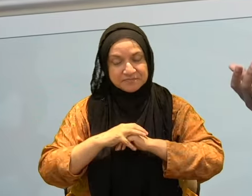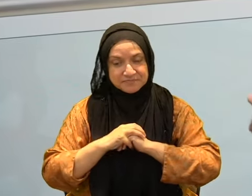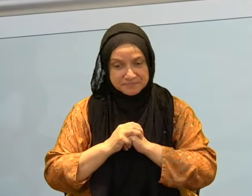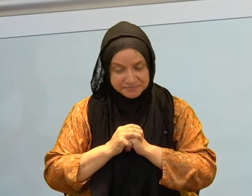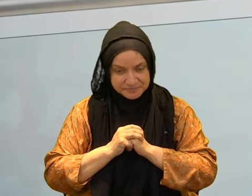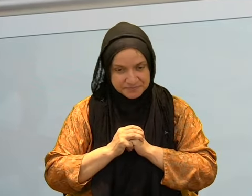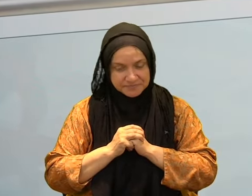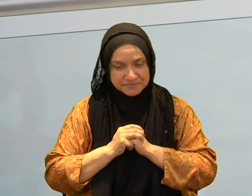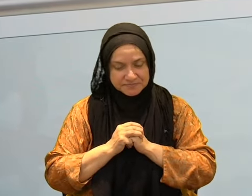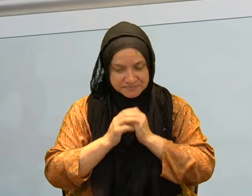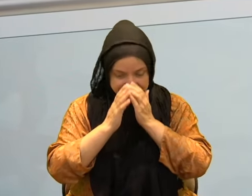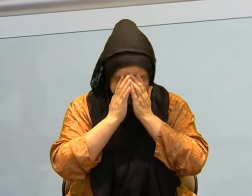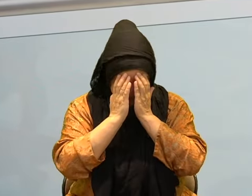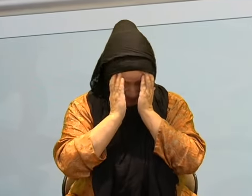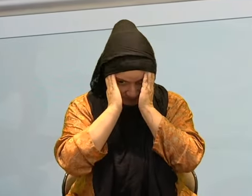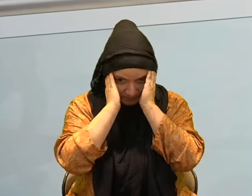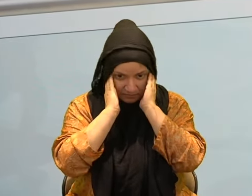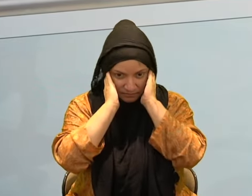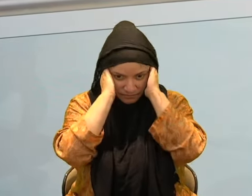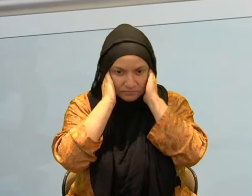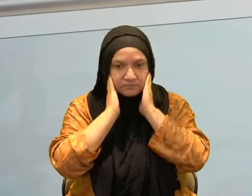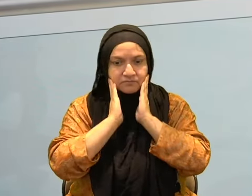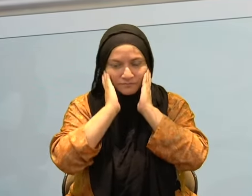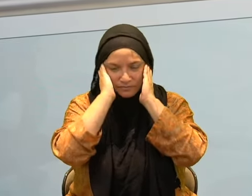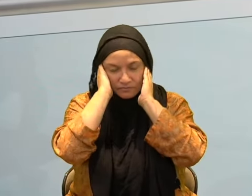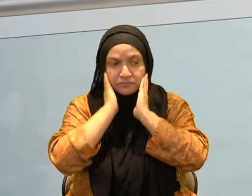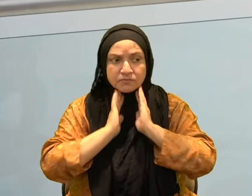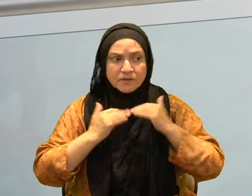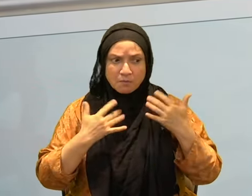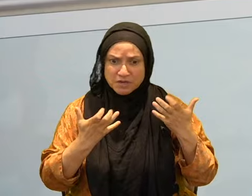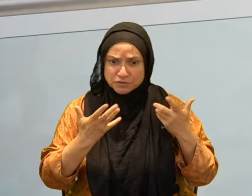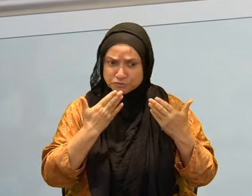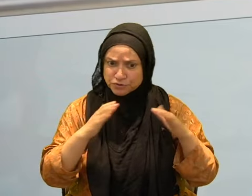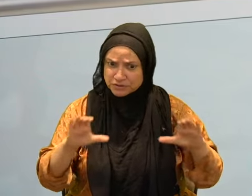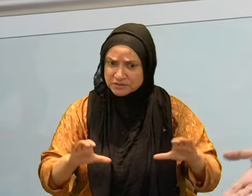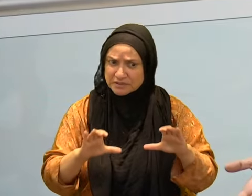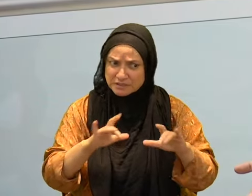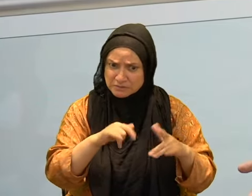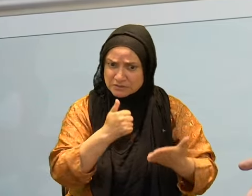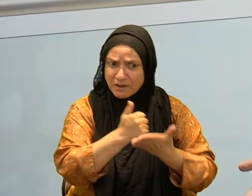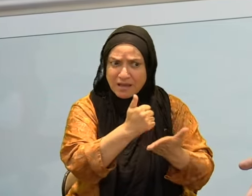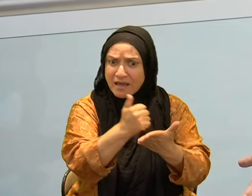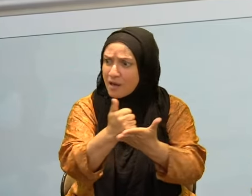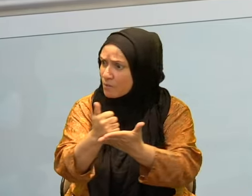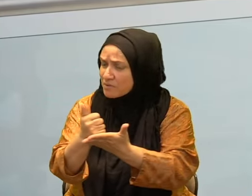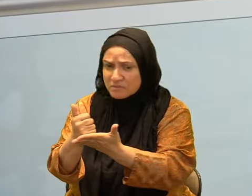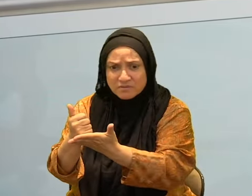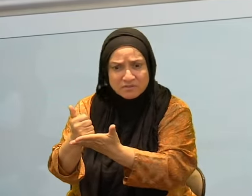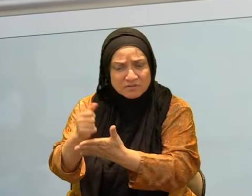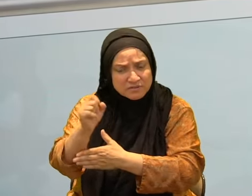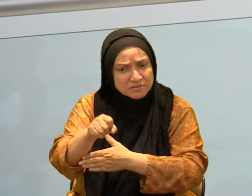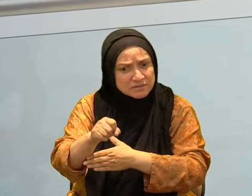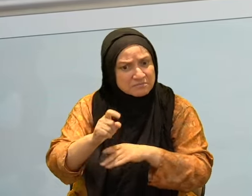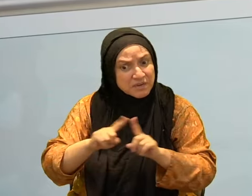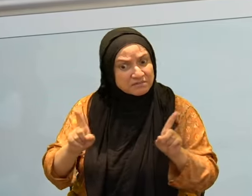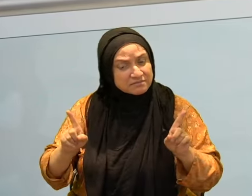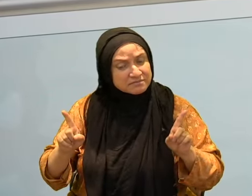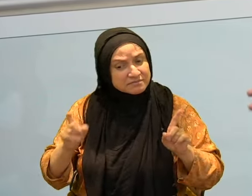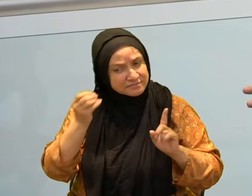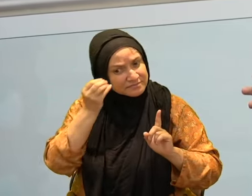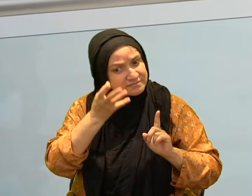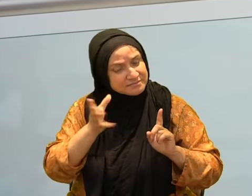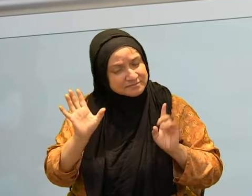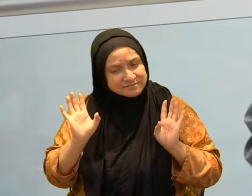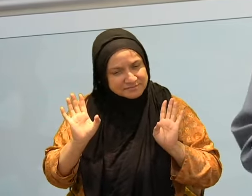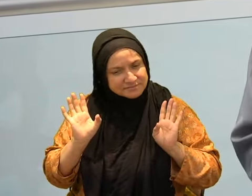they want to do something good. And then end up bringing the dirtiest politics to their masajid. The house of Allah. I wanted to fix things. I had to get